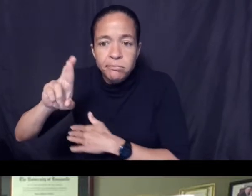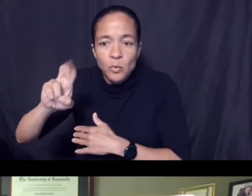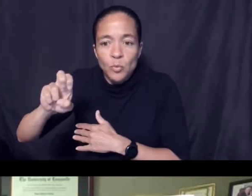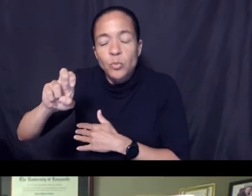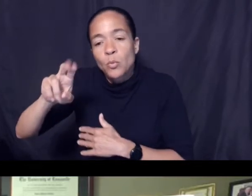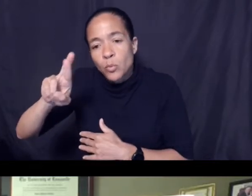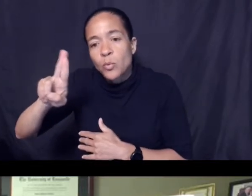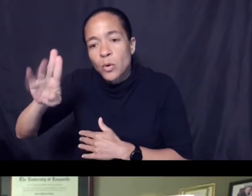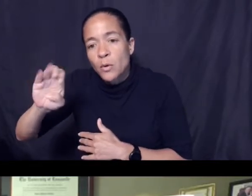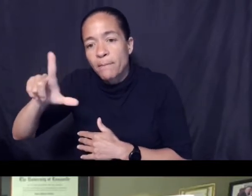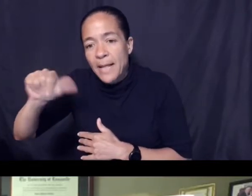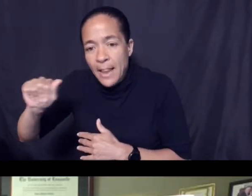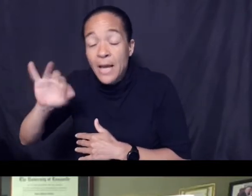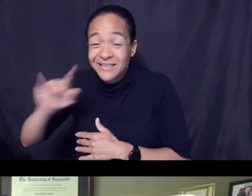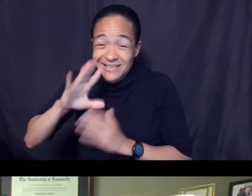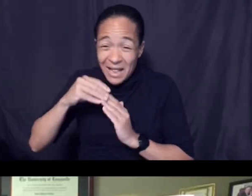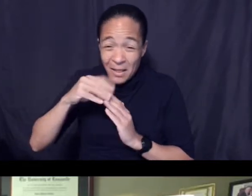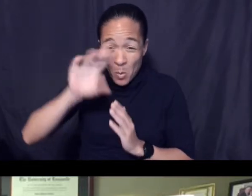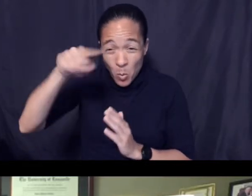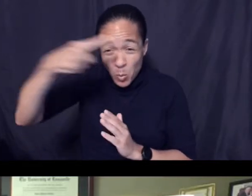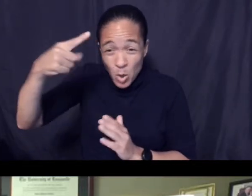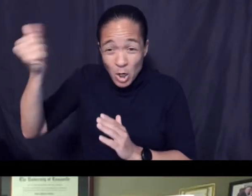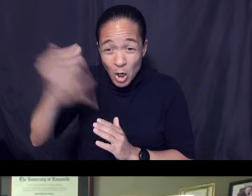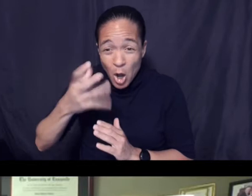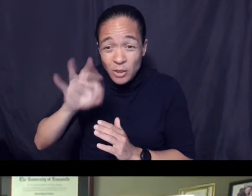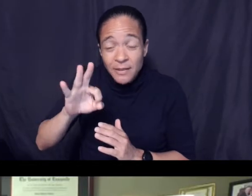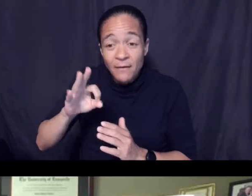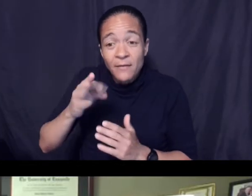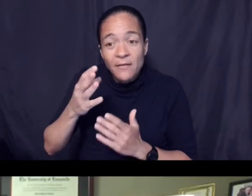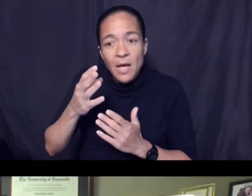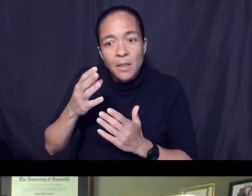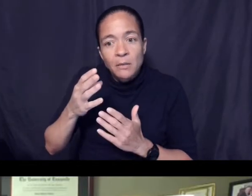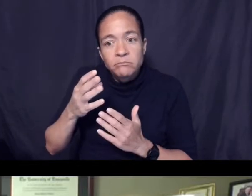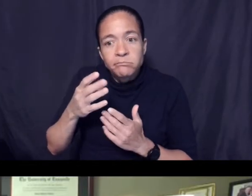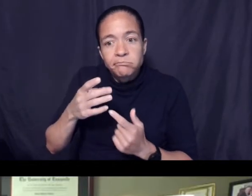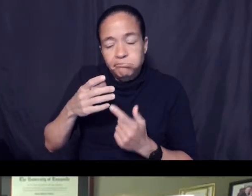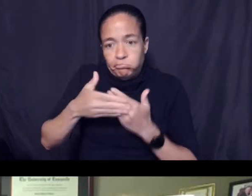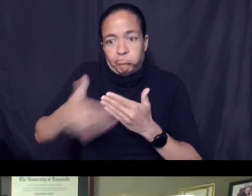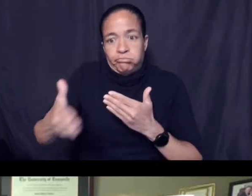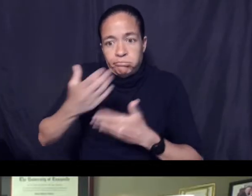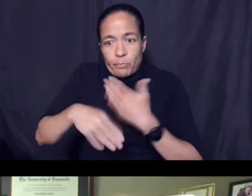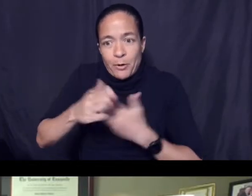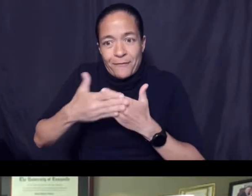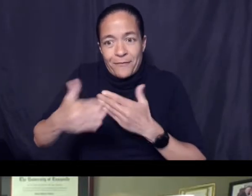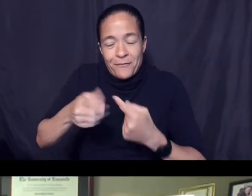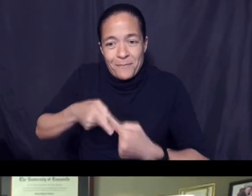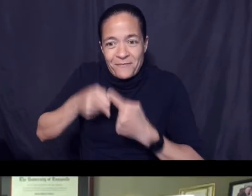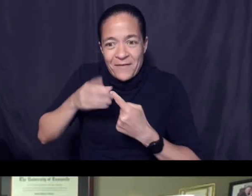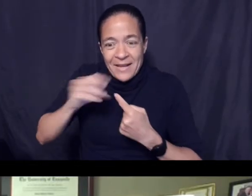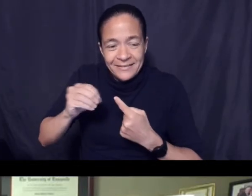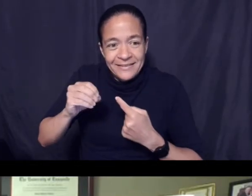is the leading cause of birth defect and disability in our country. This slide shows you a schematic